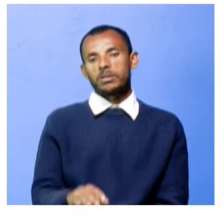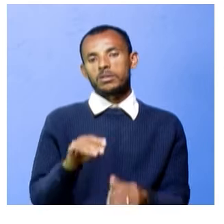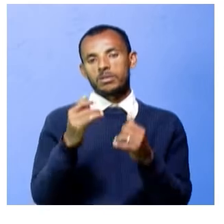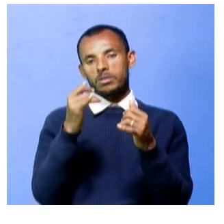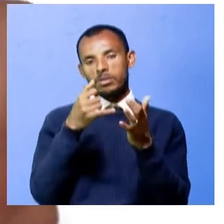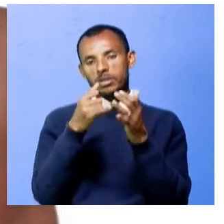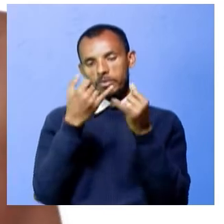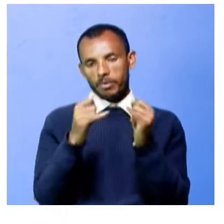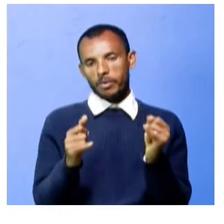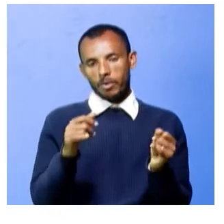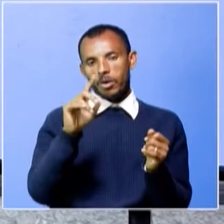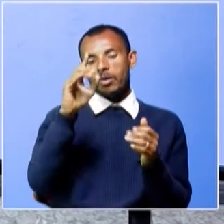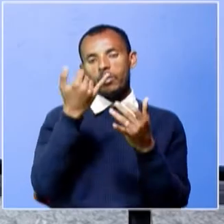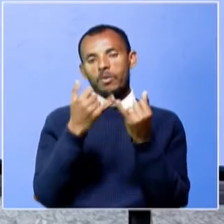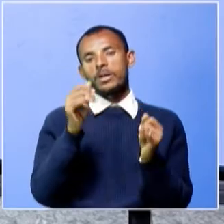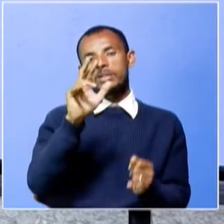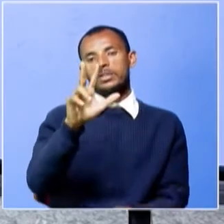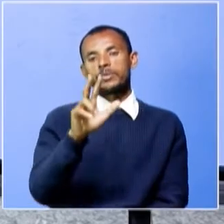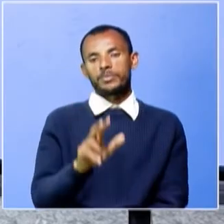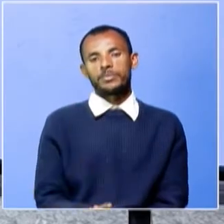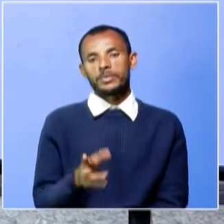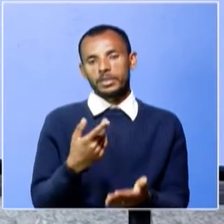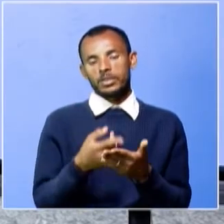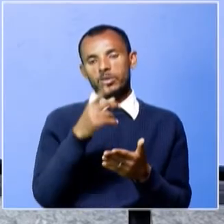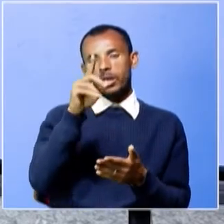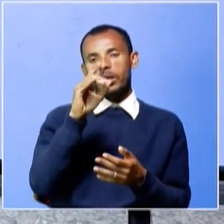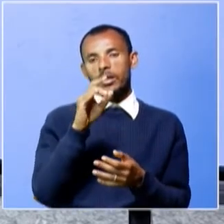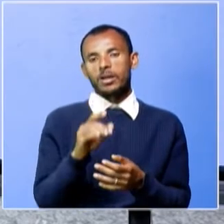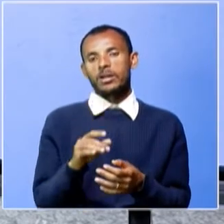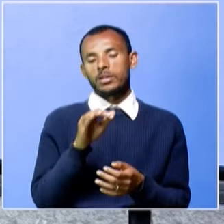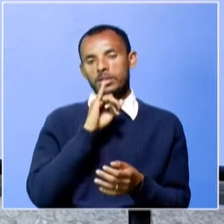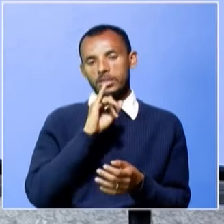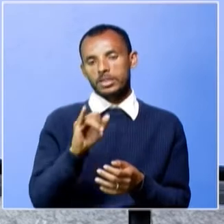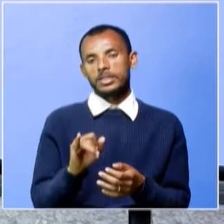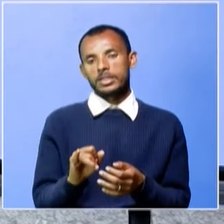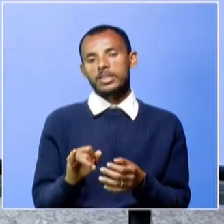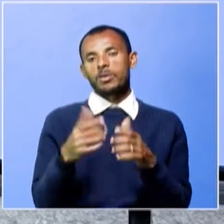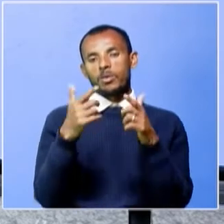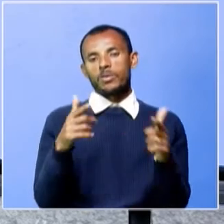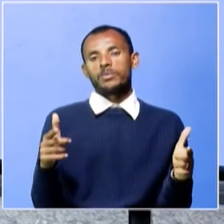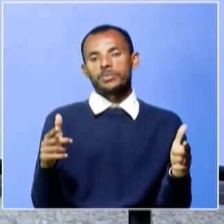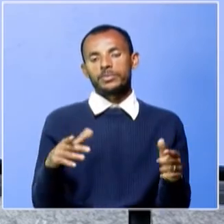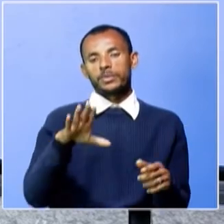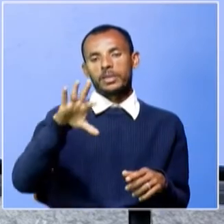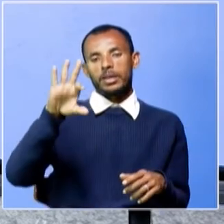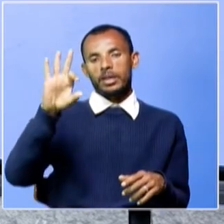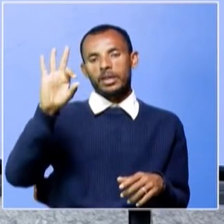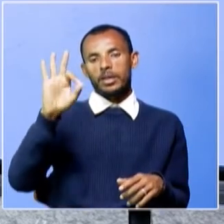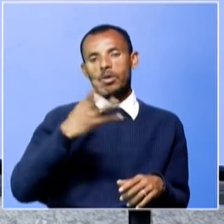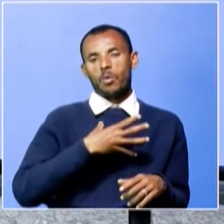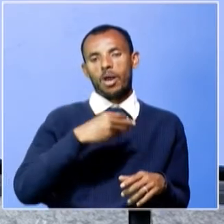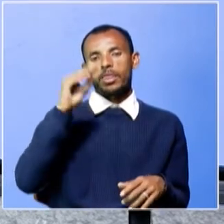it's 1, by 5 it's 3. So this one or this one is the probability of getting white